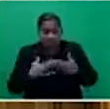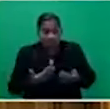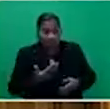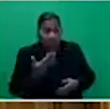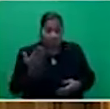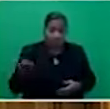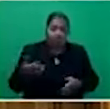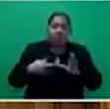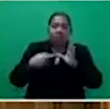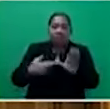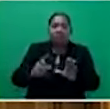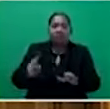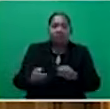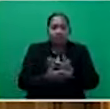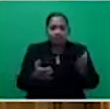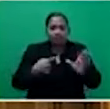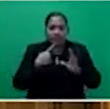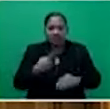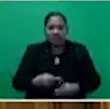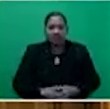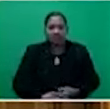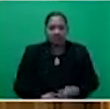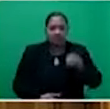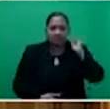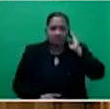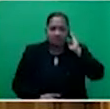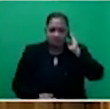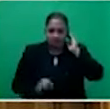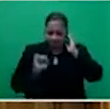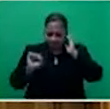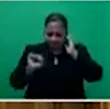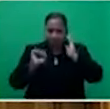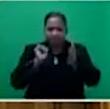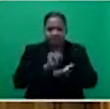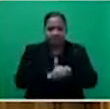to what you've said. That's his right.